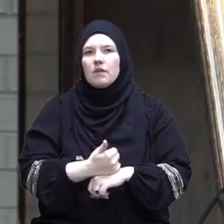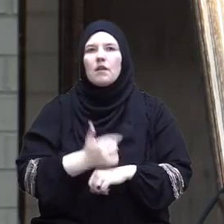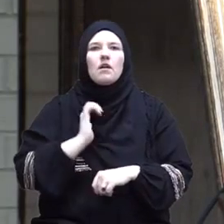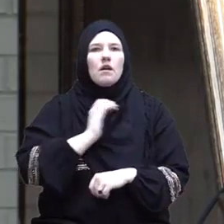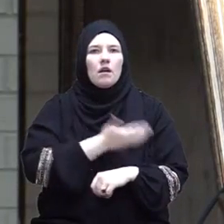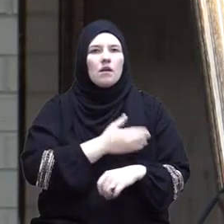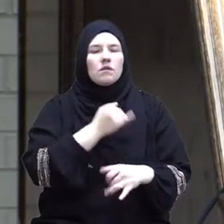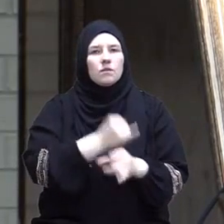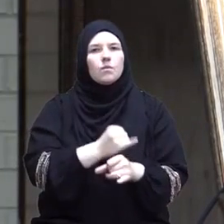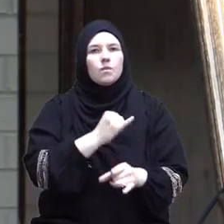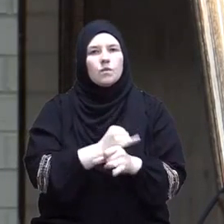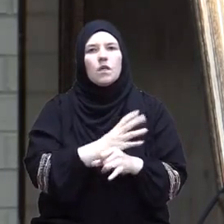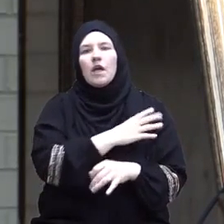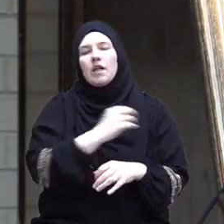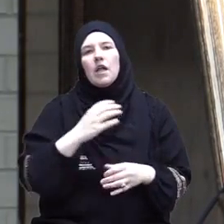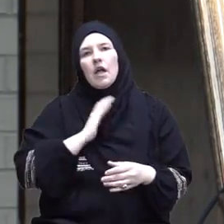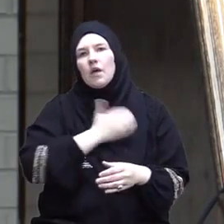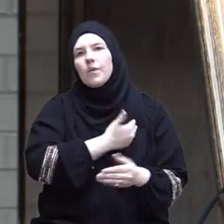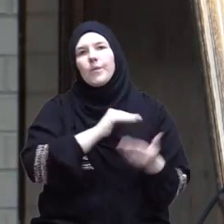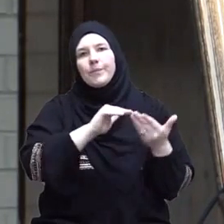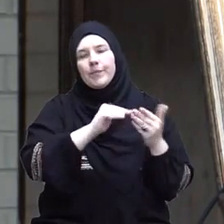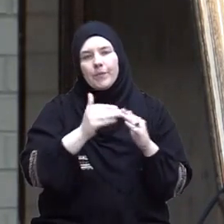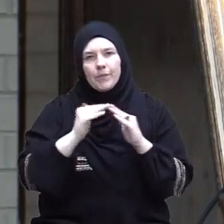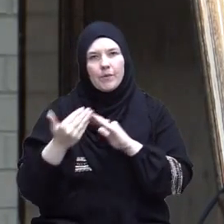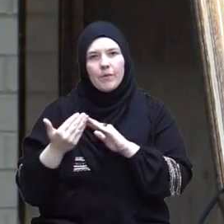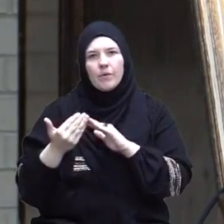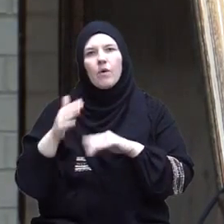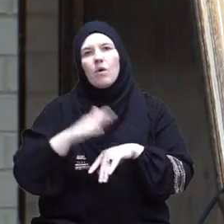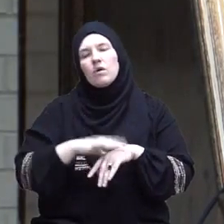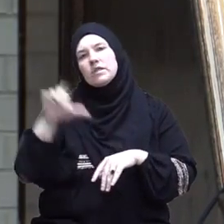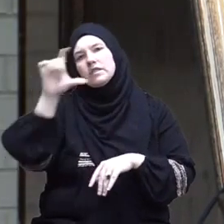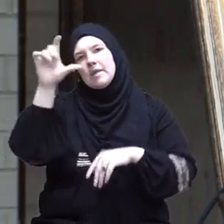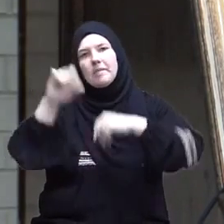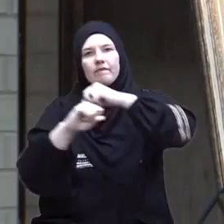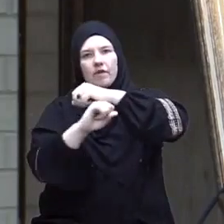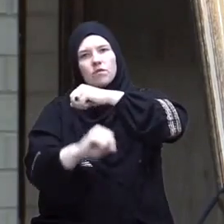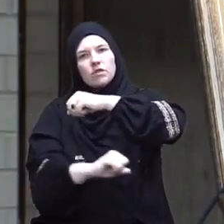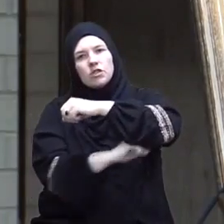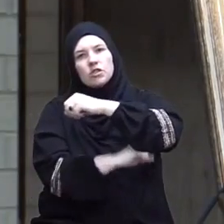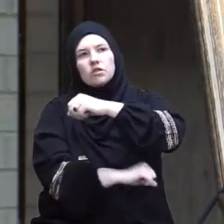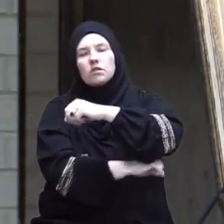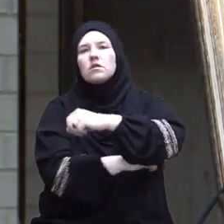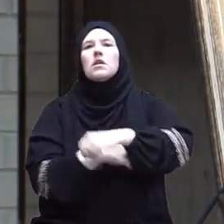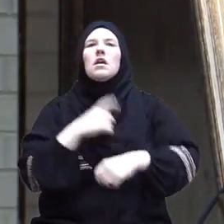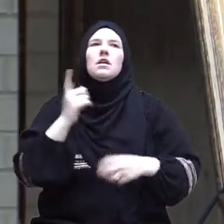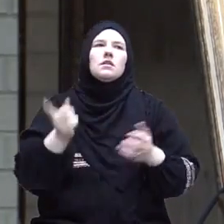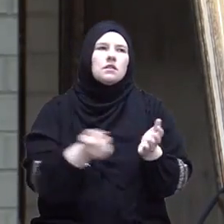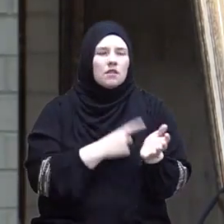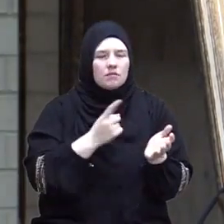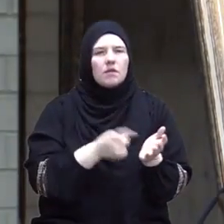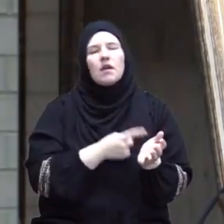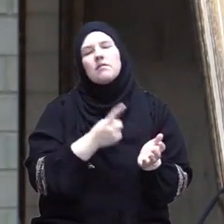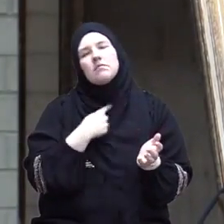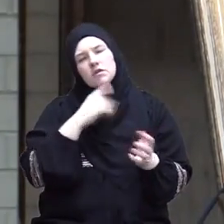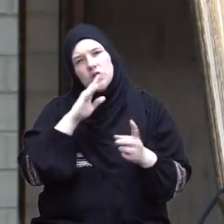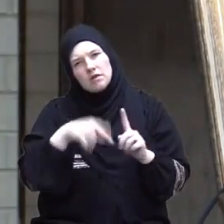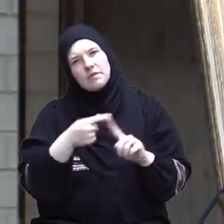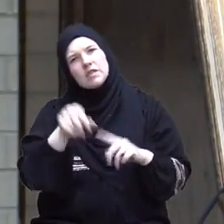our institutions and our communities on the Islamic foundation. And I will devote some time to talk about this in